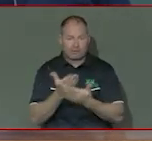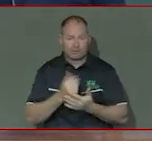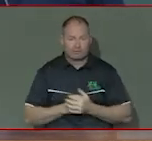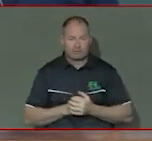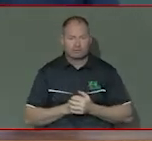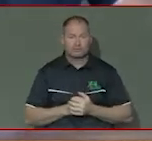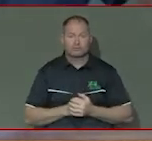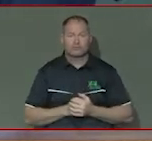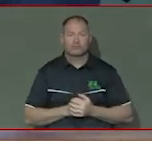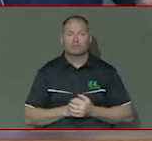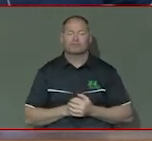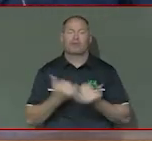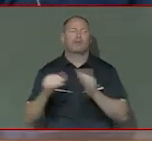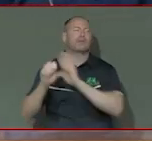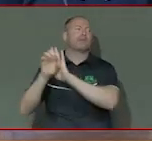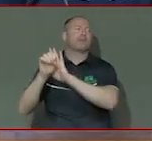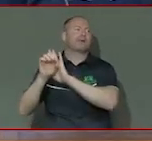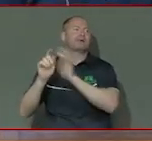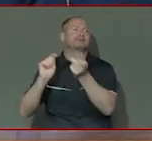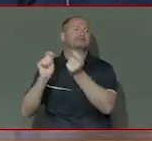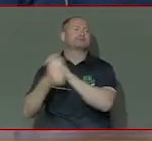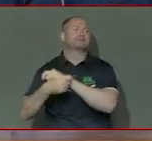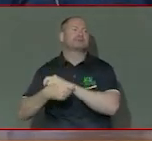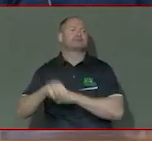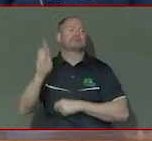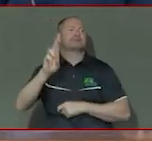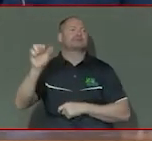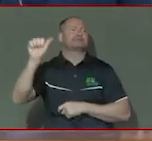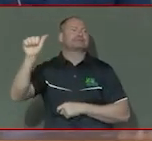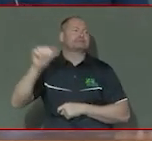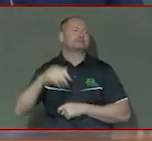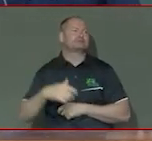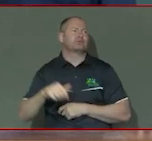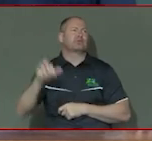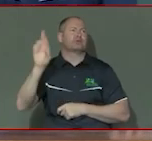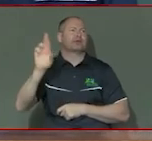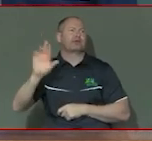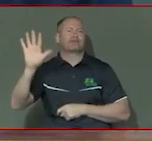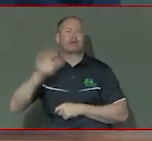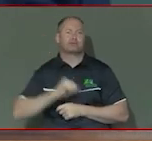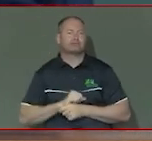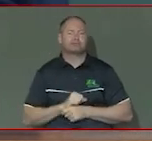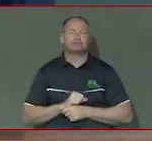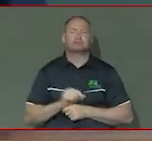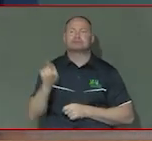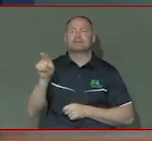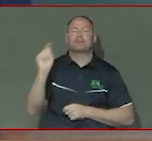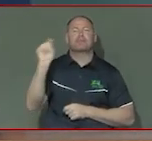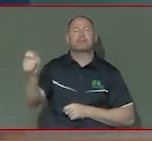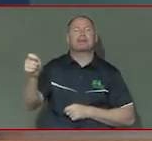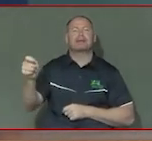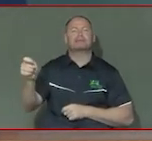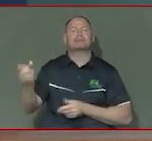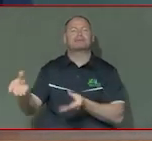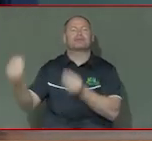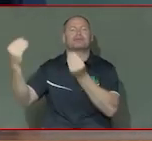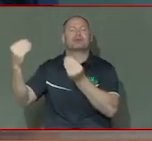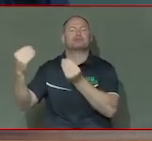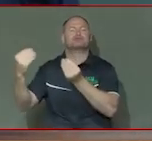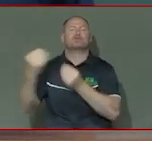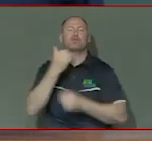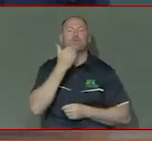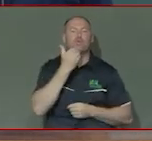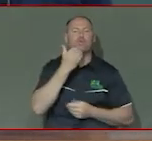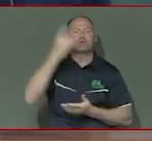Can you decide the market price must now be 6 rand or 5 rand on? No. What determines this price? What